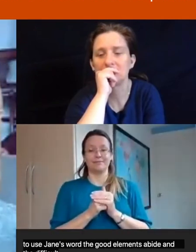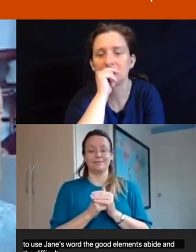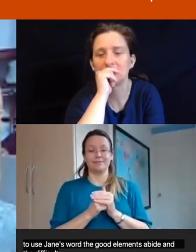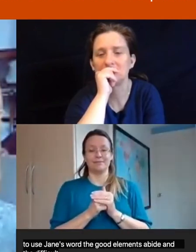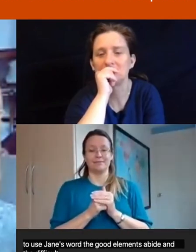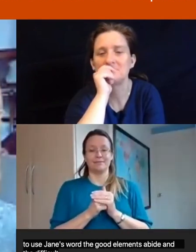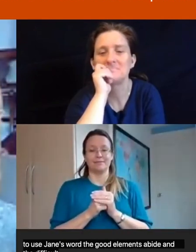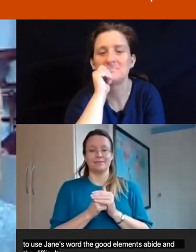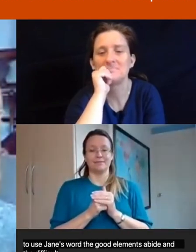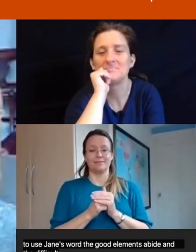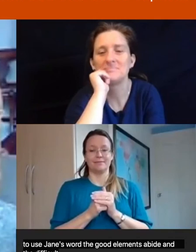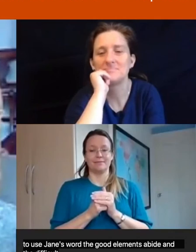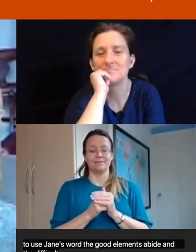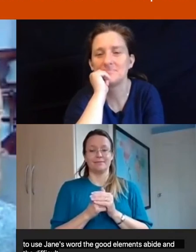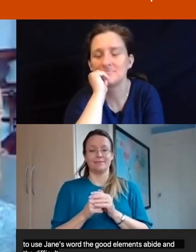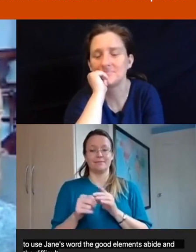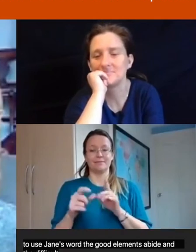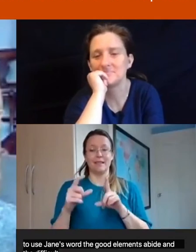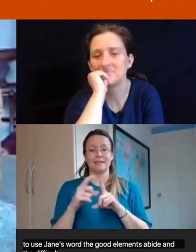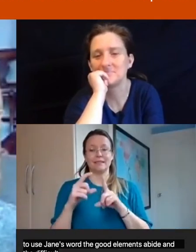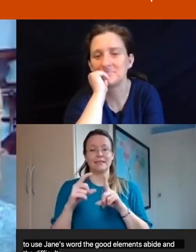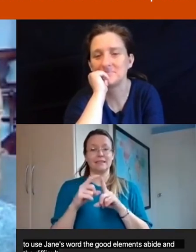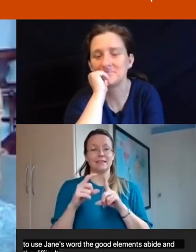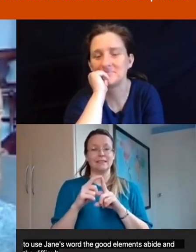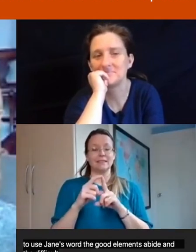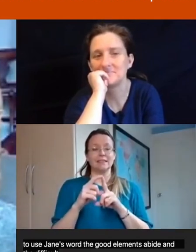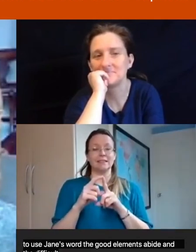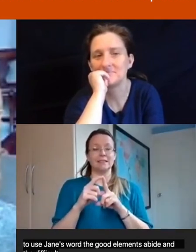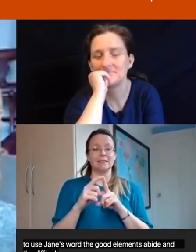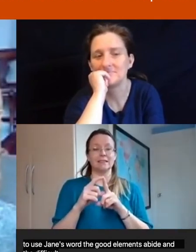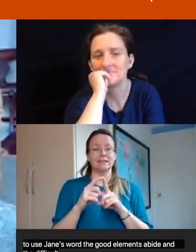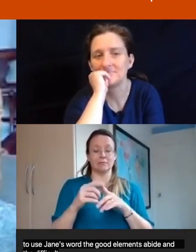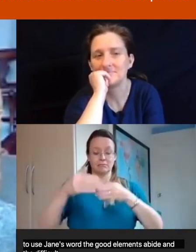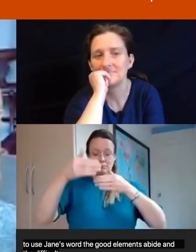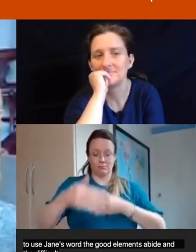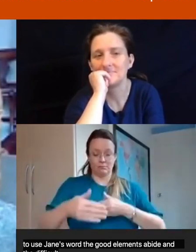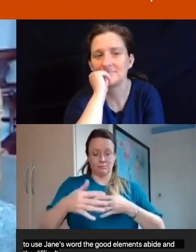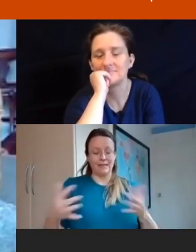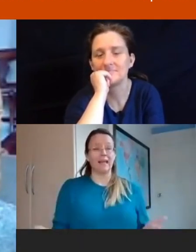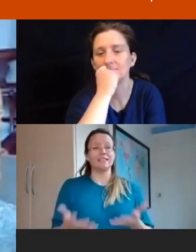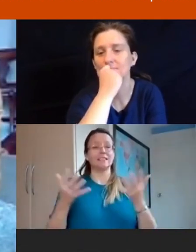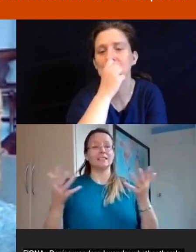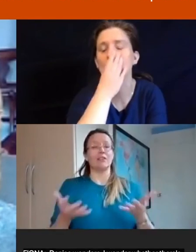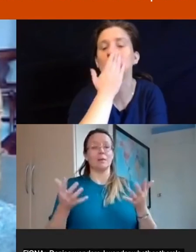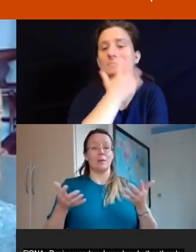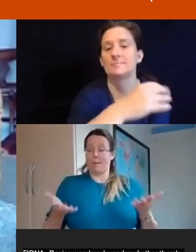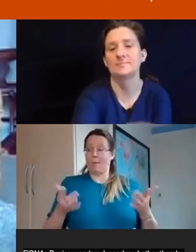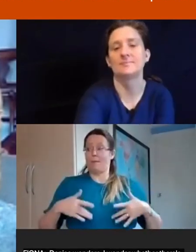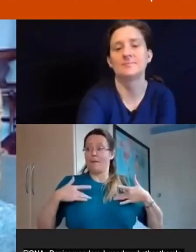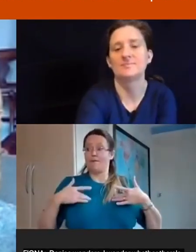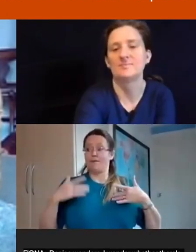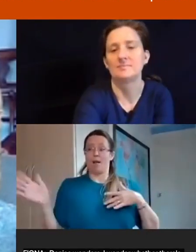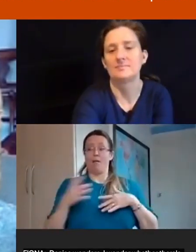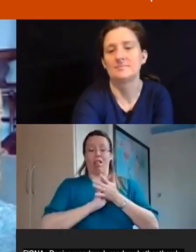Bernice wonders, I wonder whether there's an encouragement in this season, when many of us are feeling burned out,